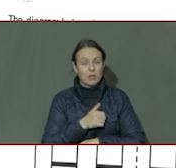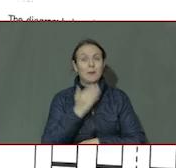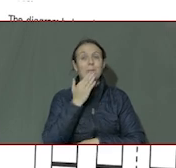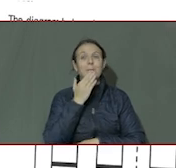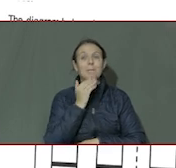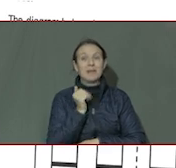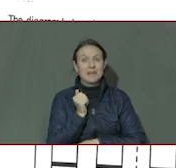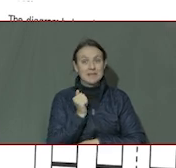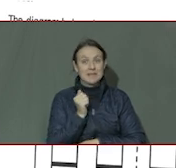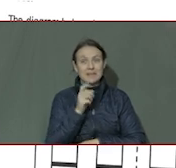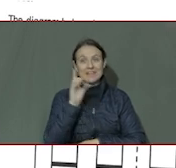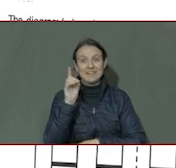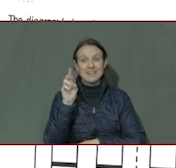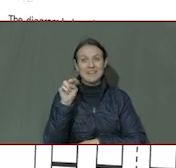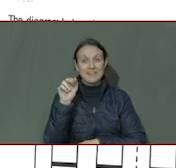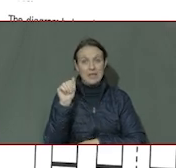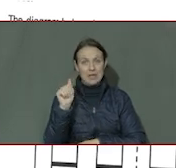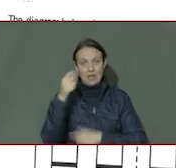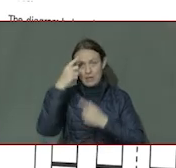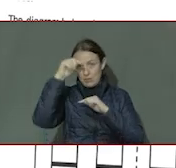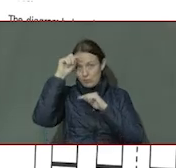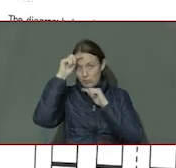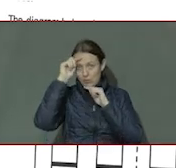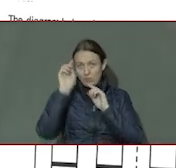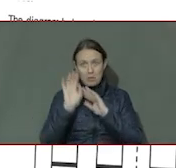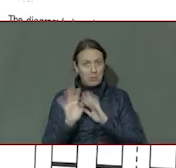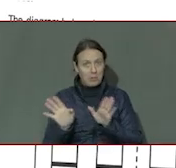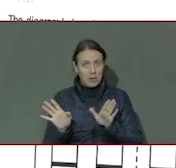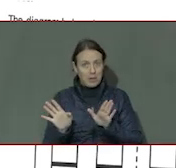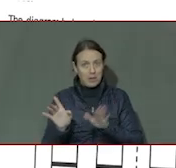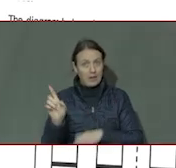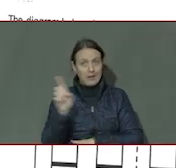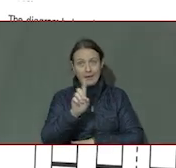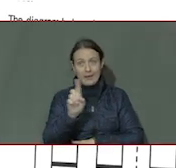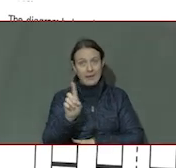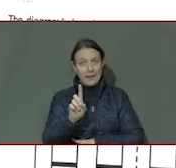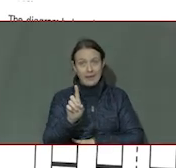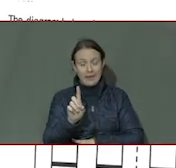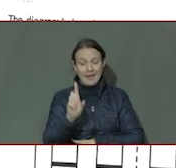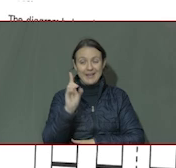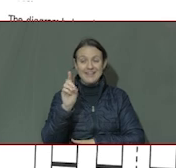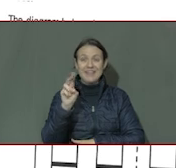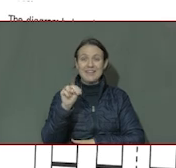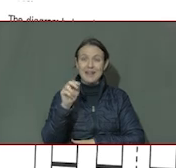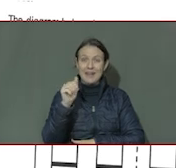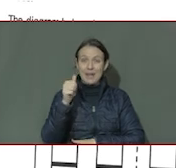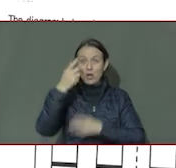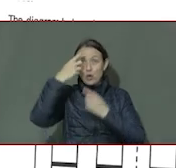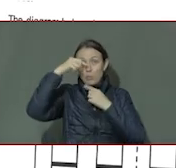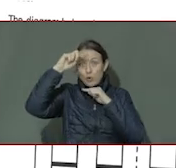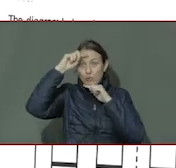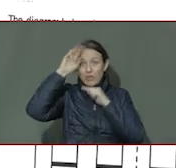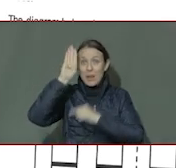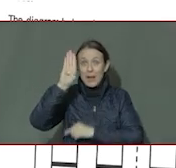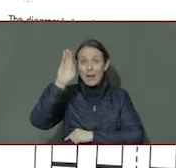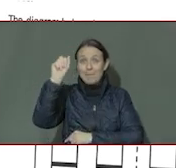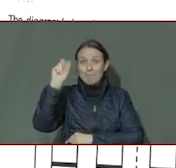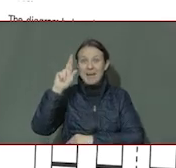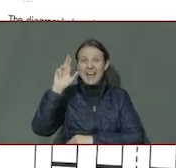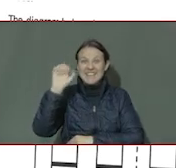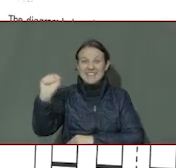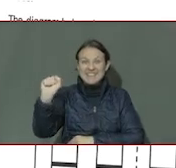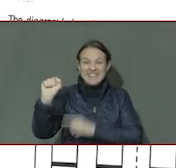not just DNA profile. It must be DNA profile bars or